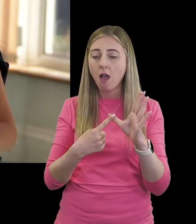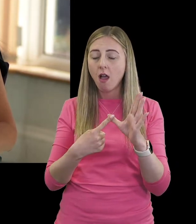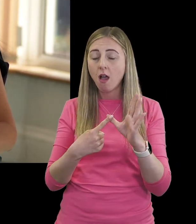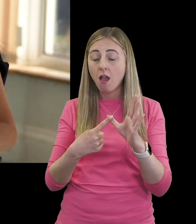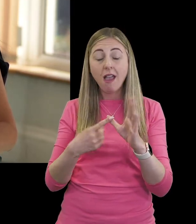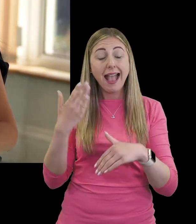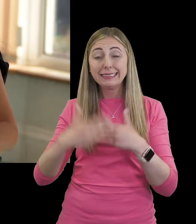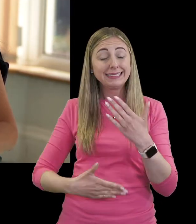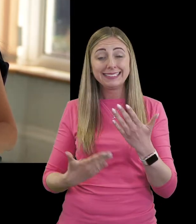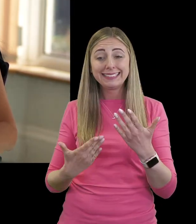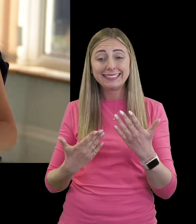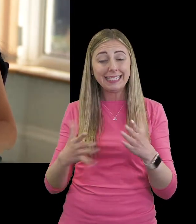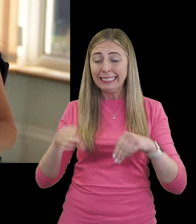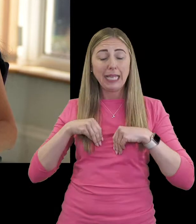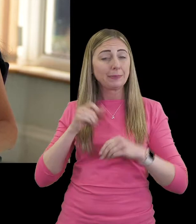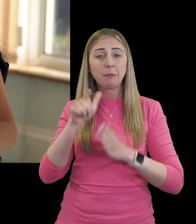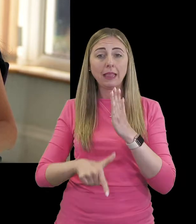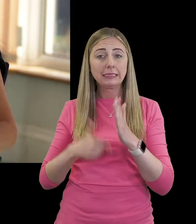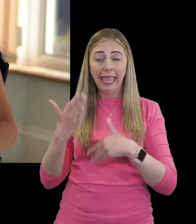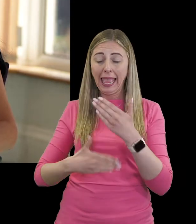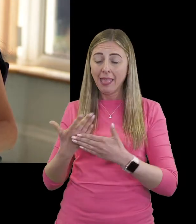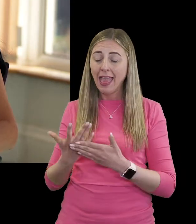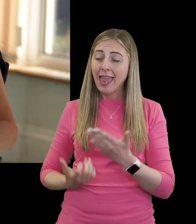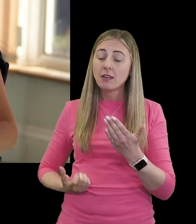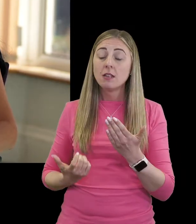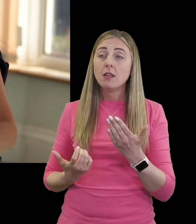come over time. I